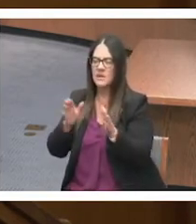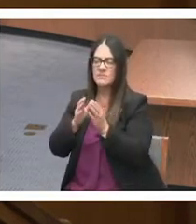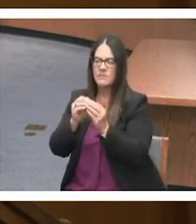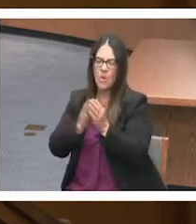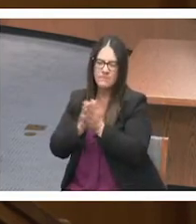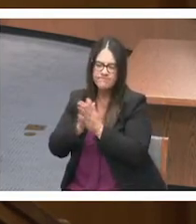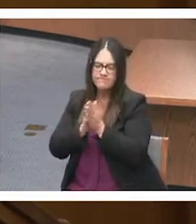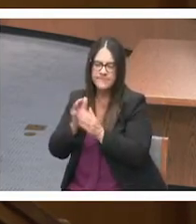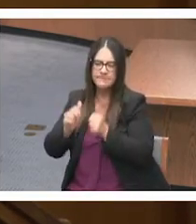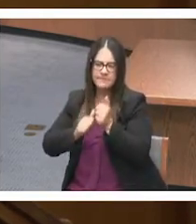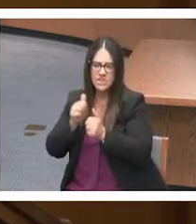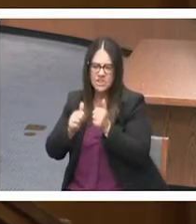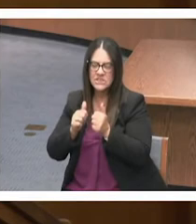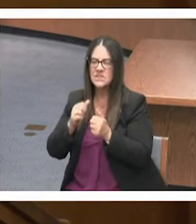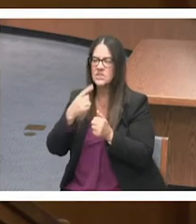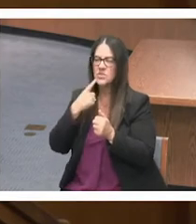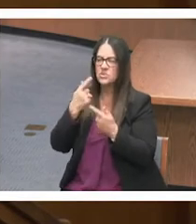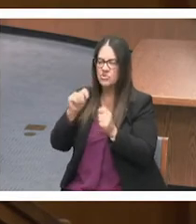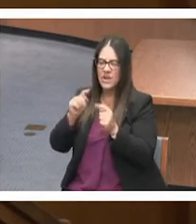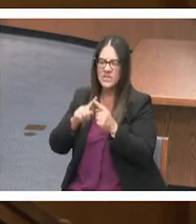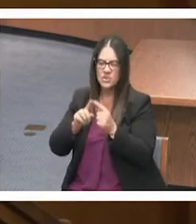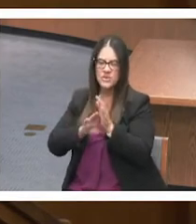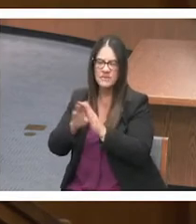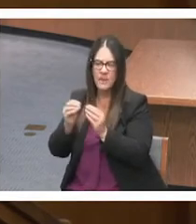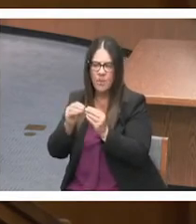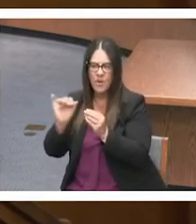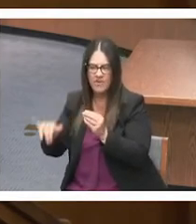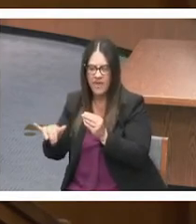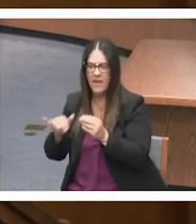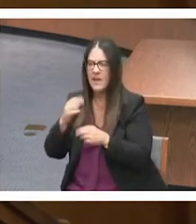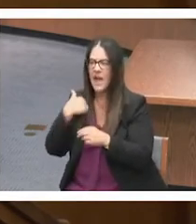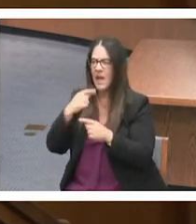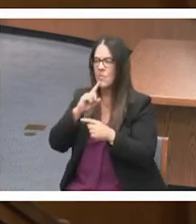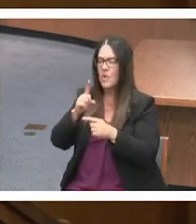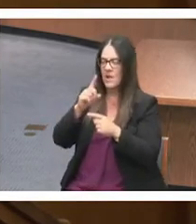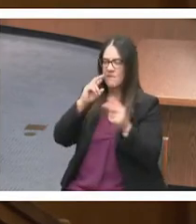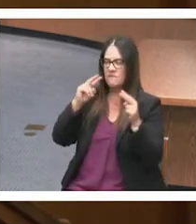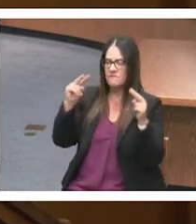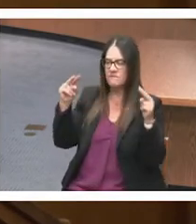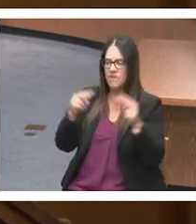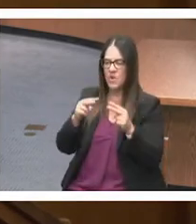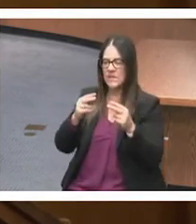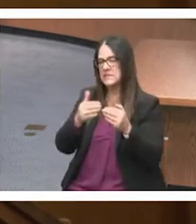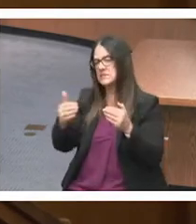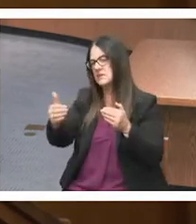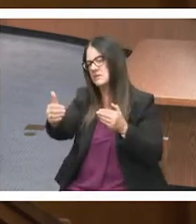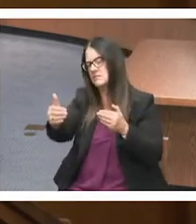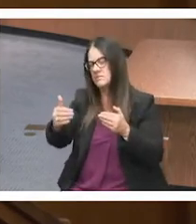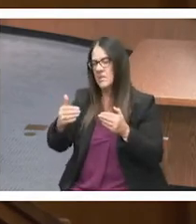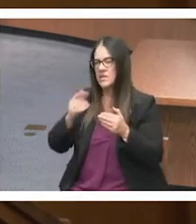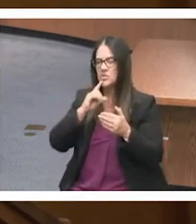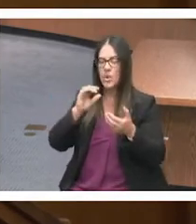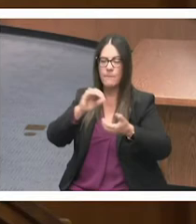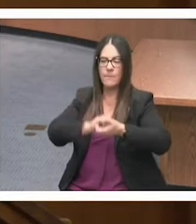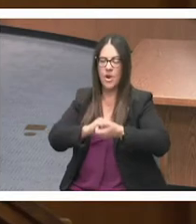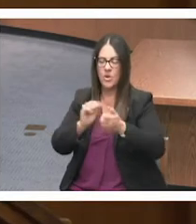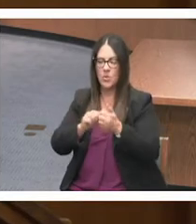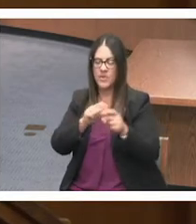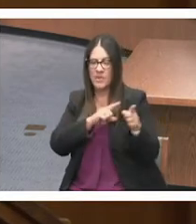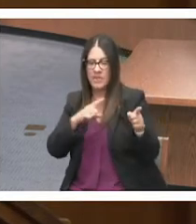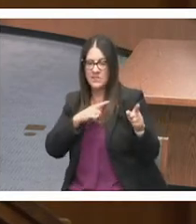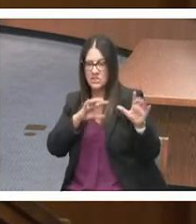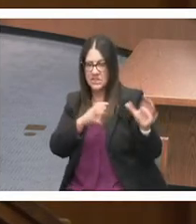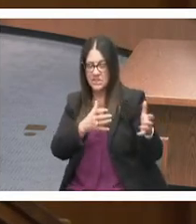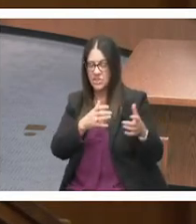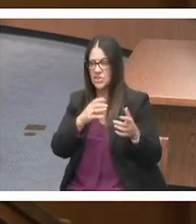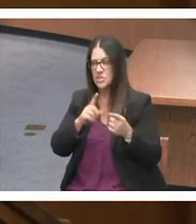Hansen on our team is driving that. I think I will really focus over coming months on partnering with the legislature to get a